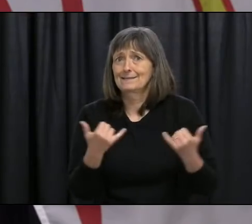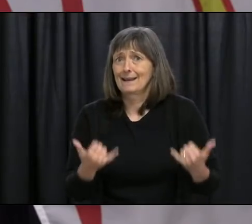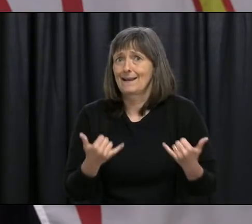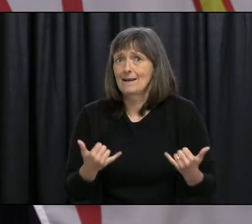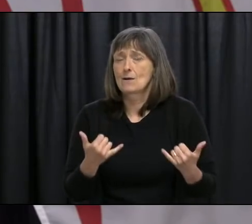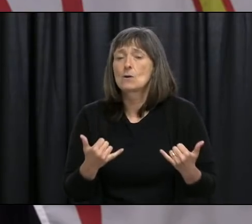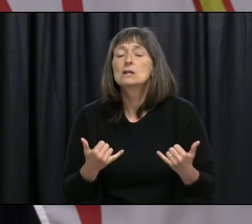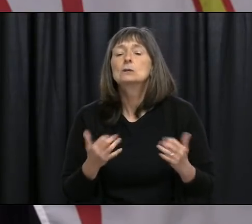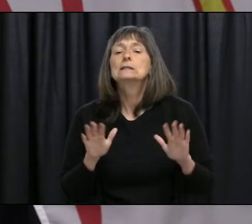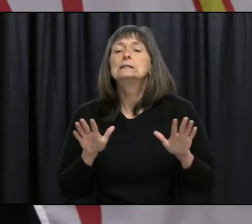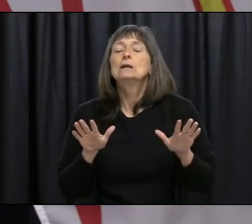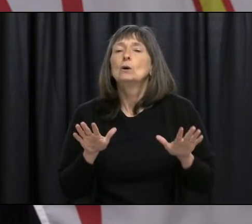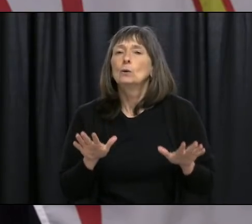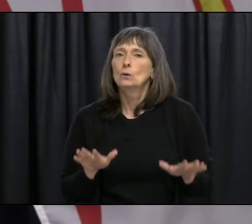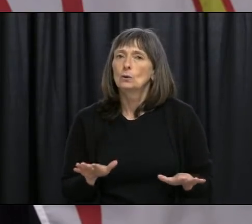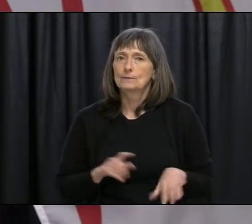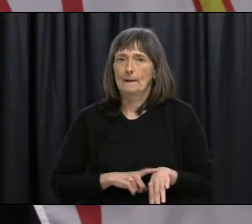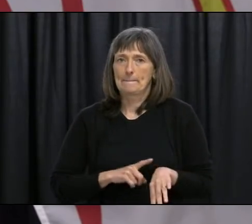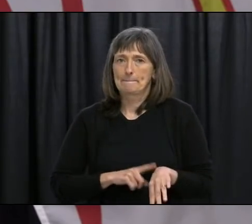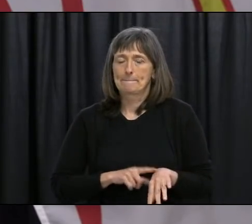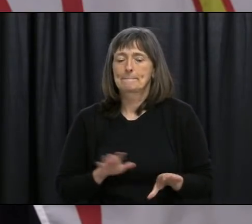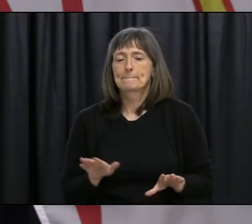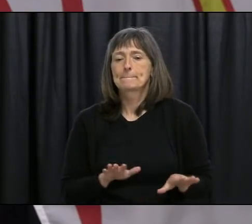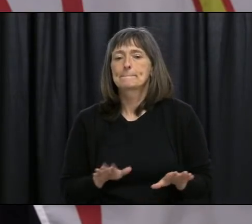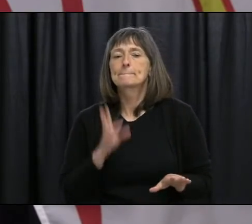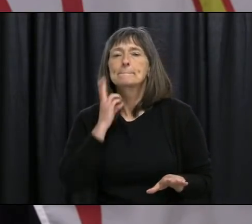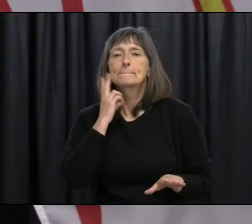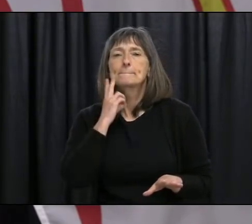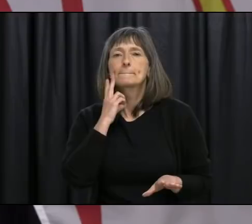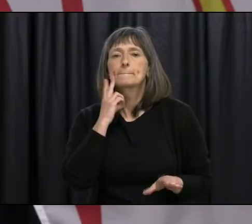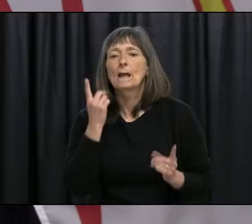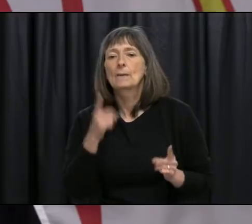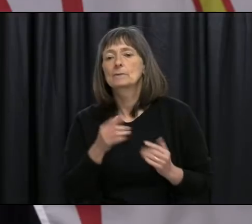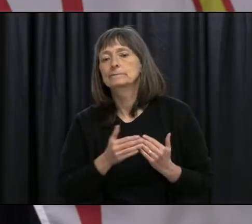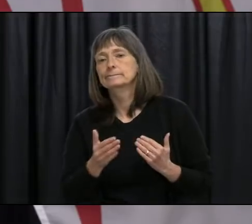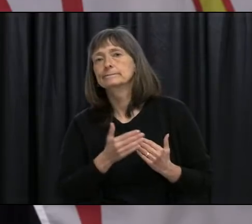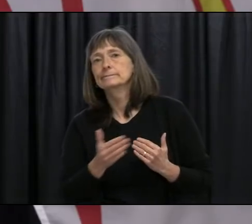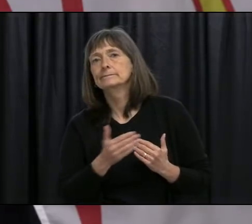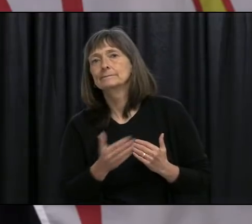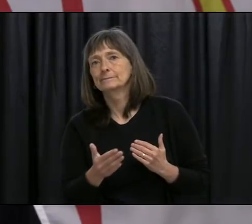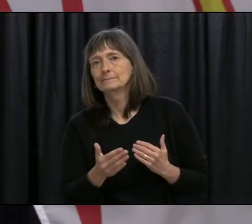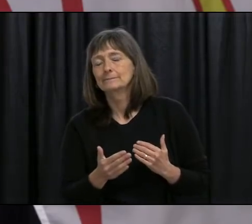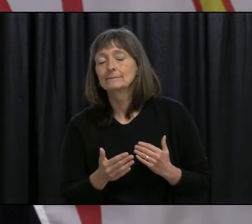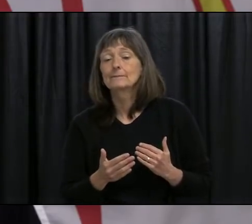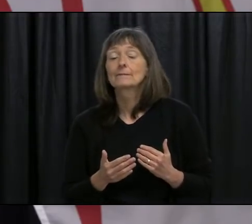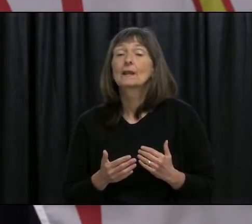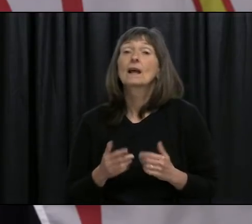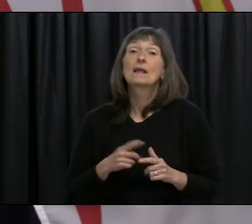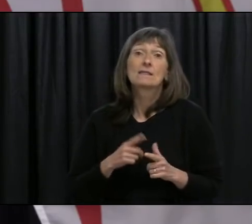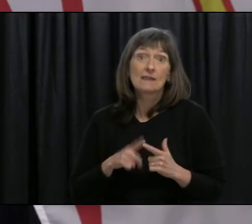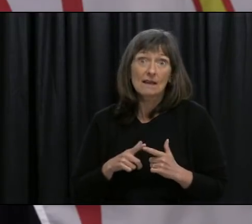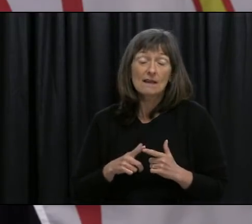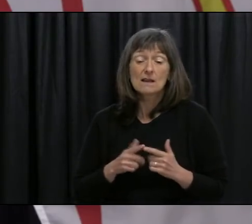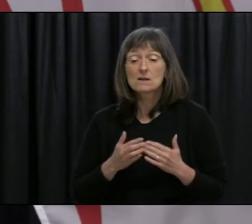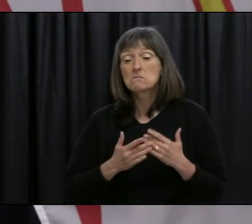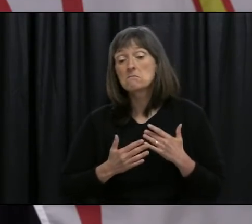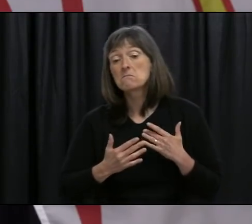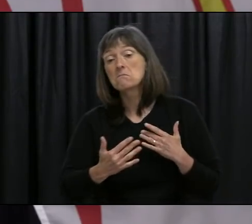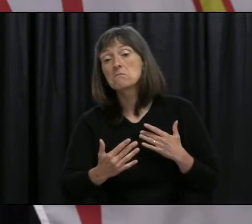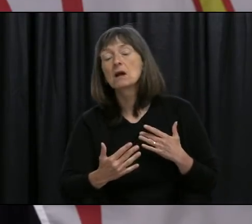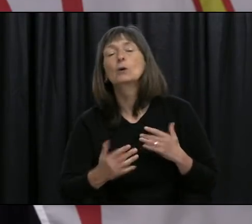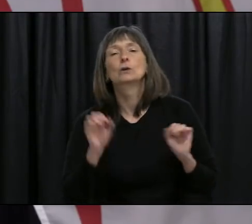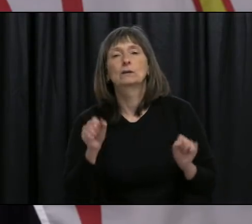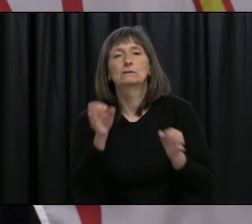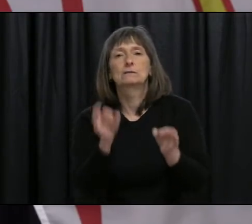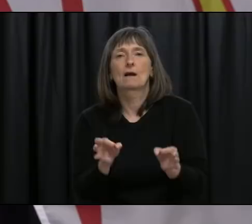we need to take some time to see what effect that's going to have, first and foremost. And then I think we'll be able to make a better decision